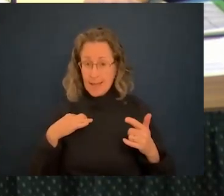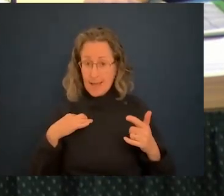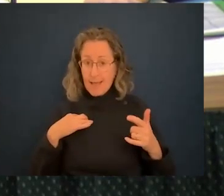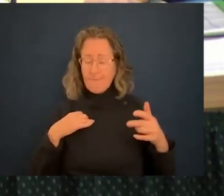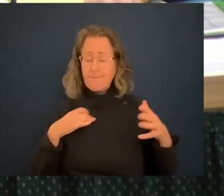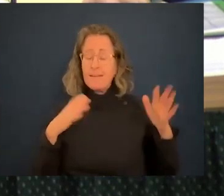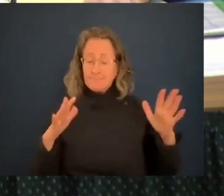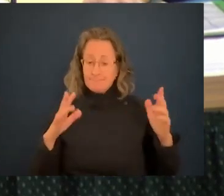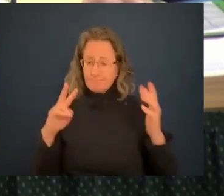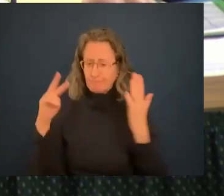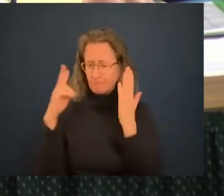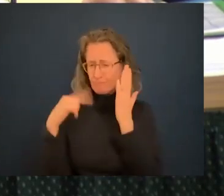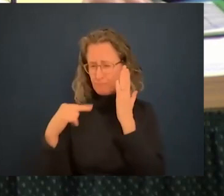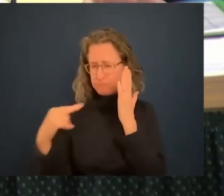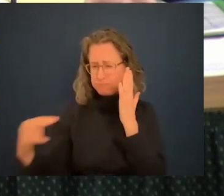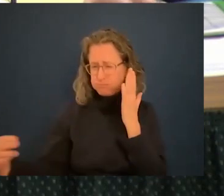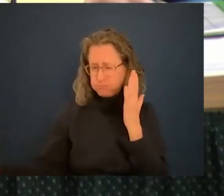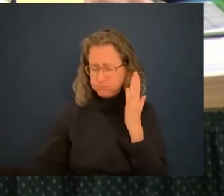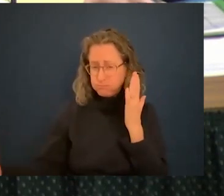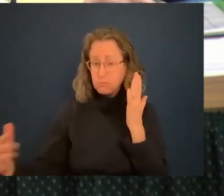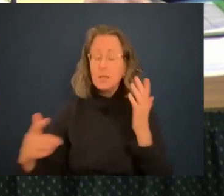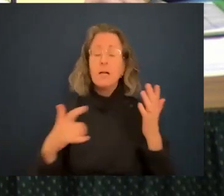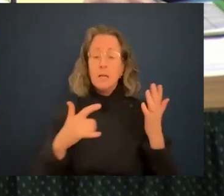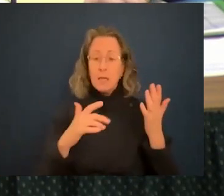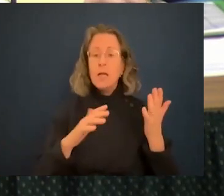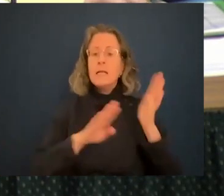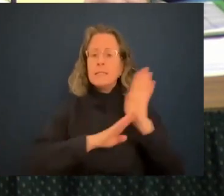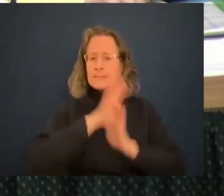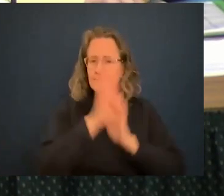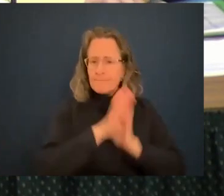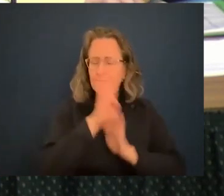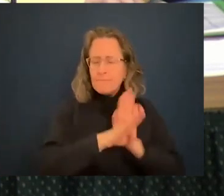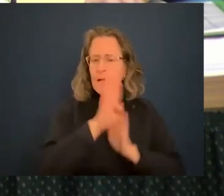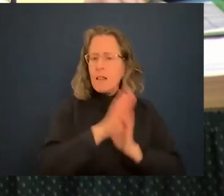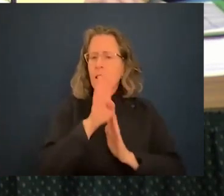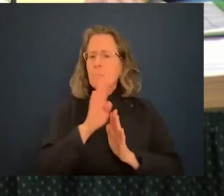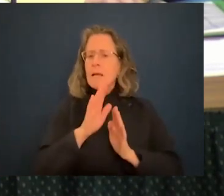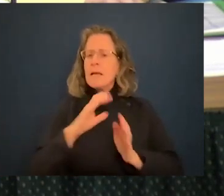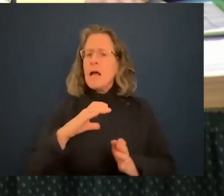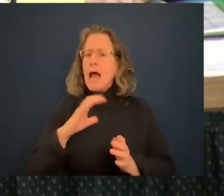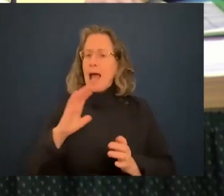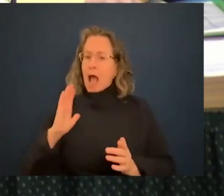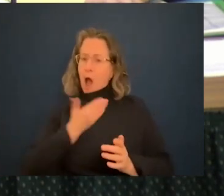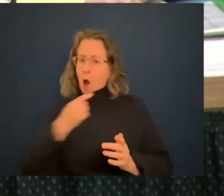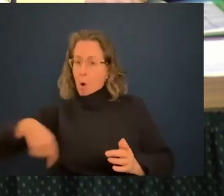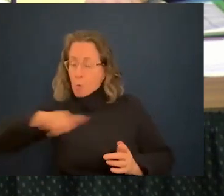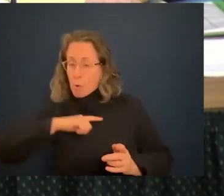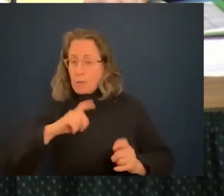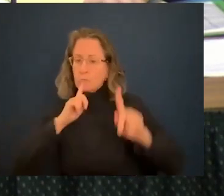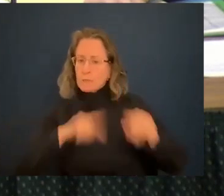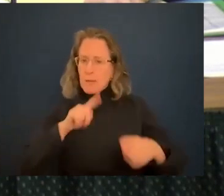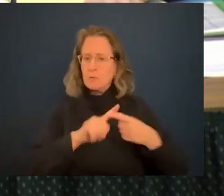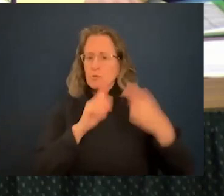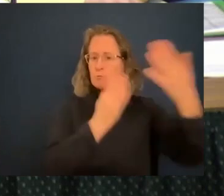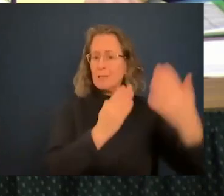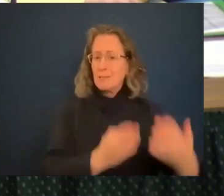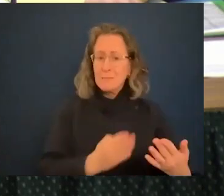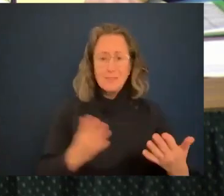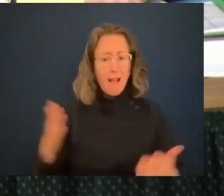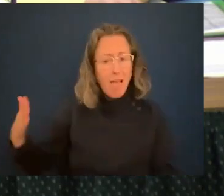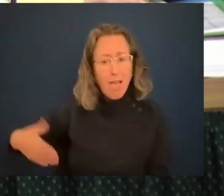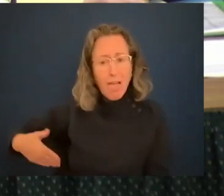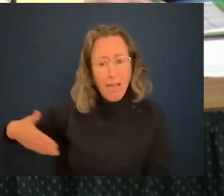up our response to these recommendations that's never done it needs to be